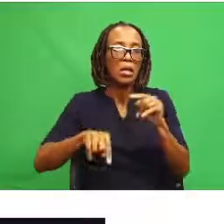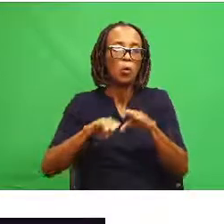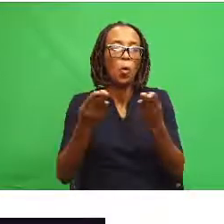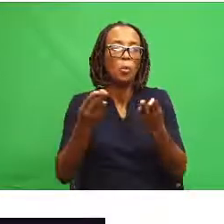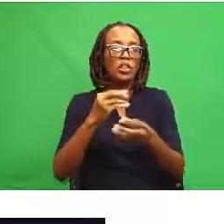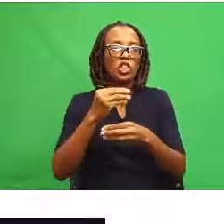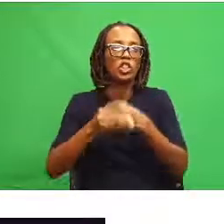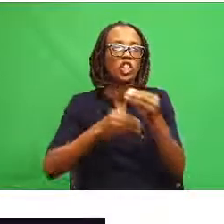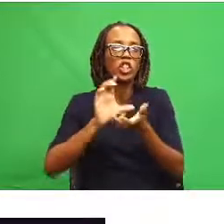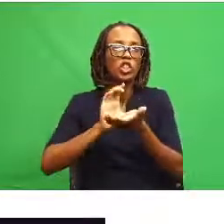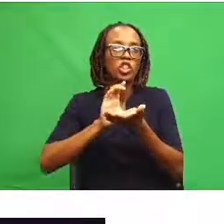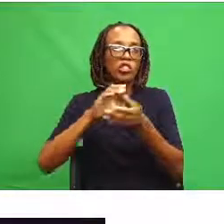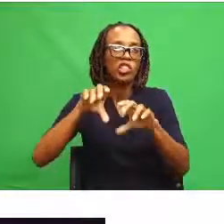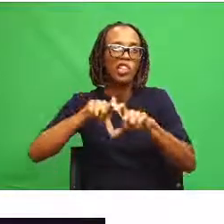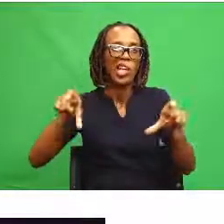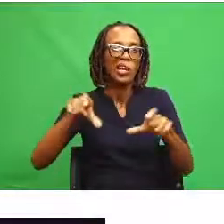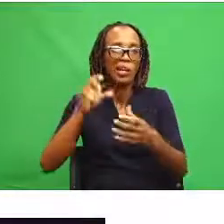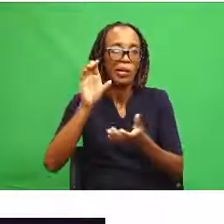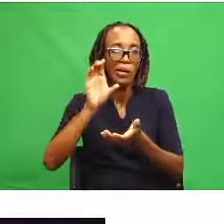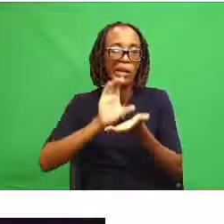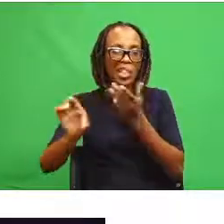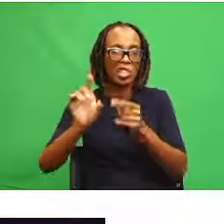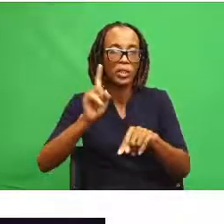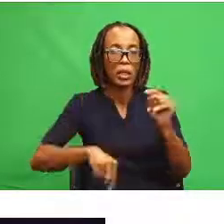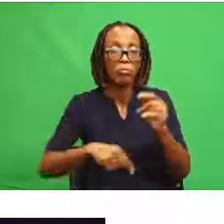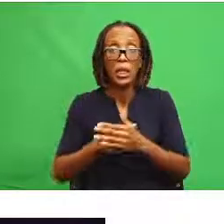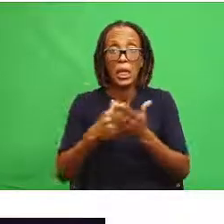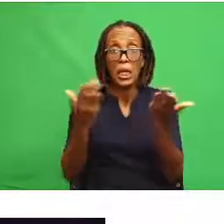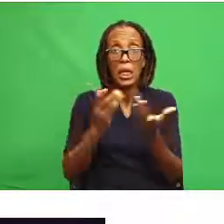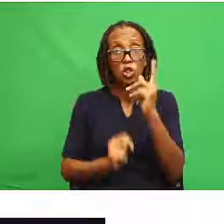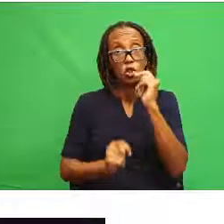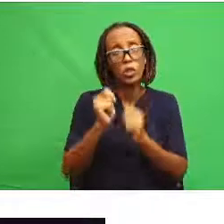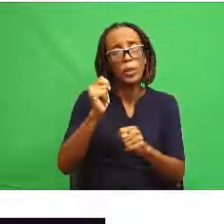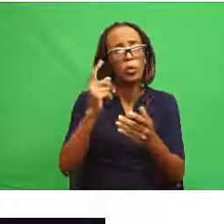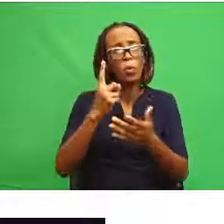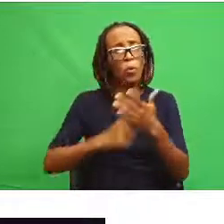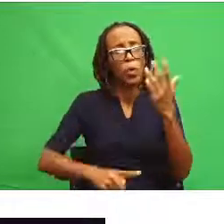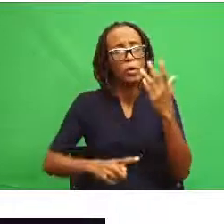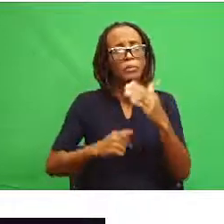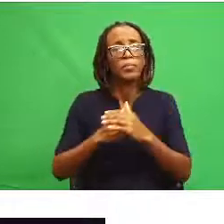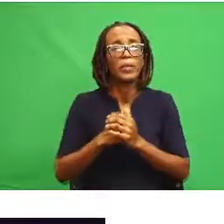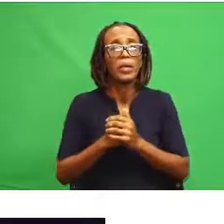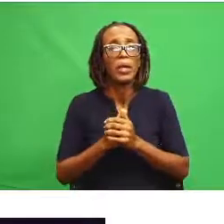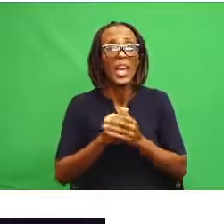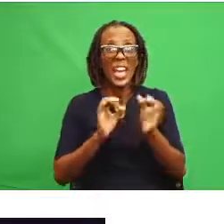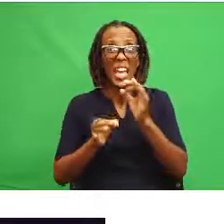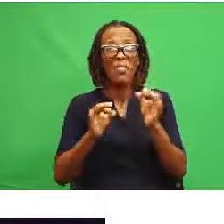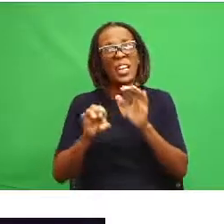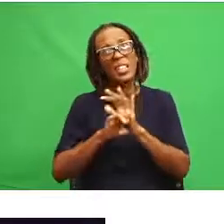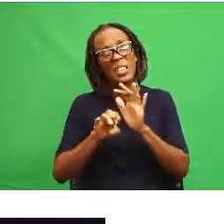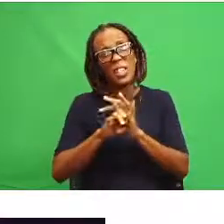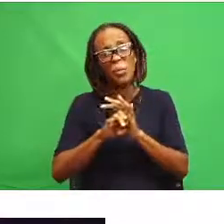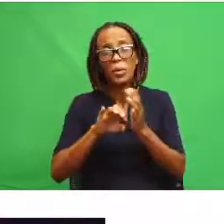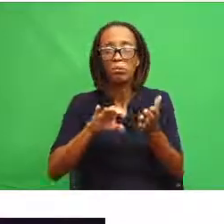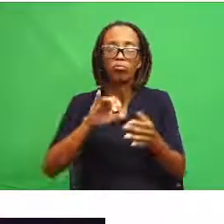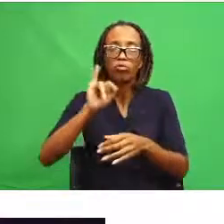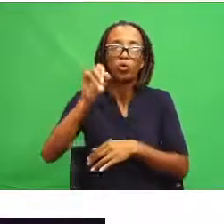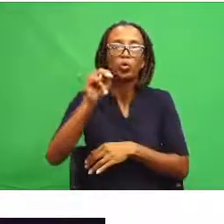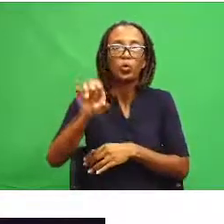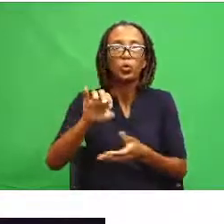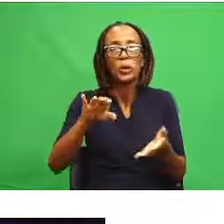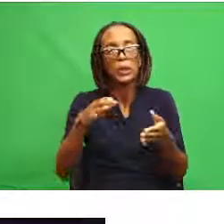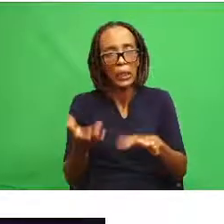All right? The way our system is designed, if you'd say you die in June,